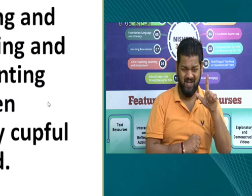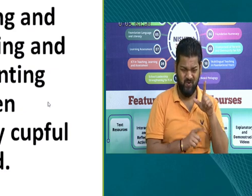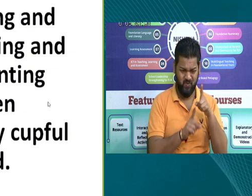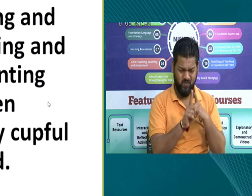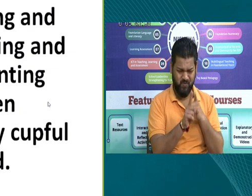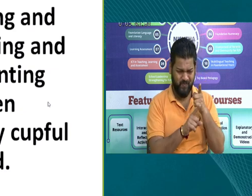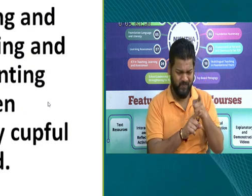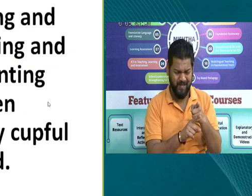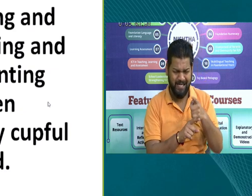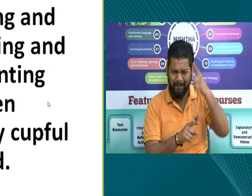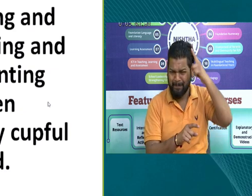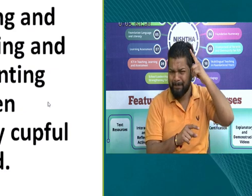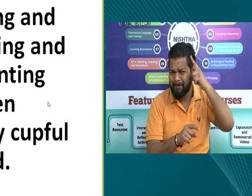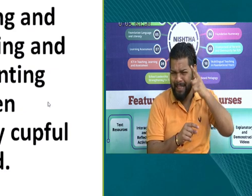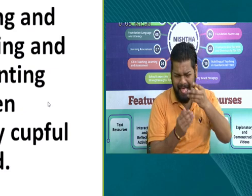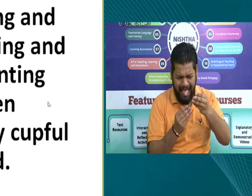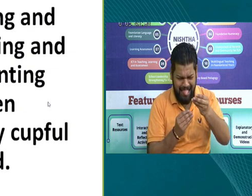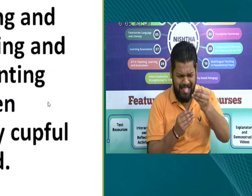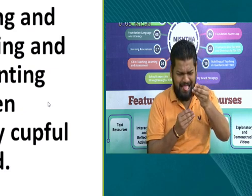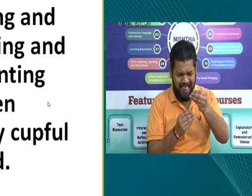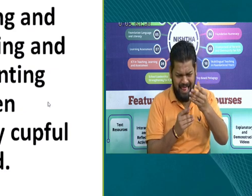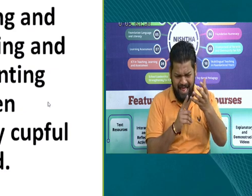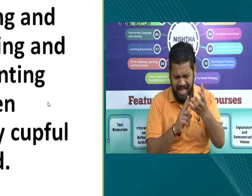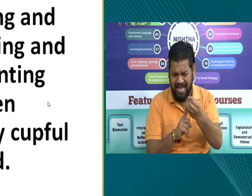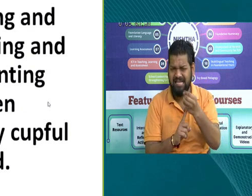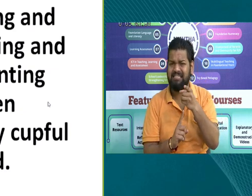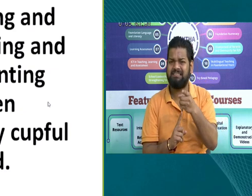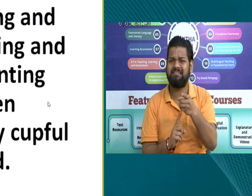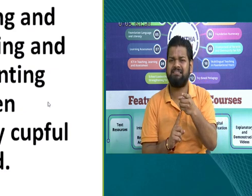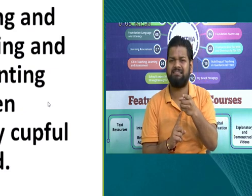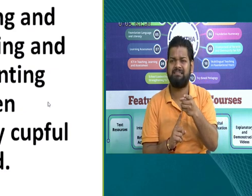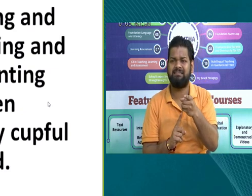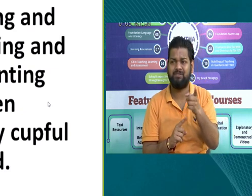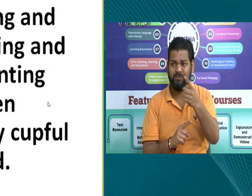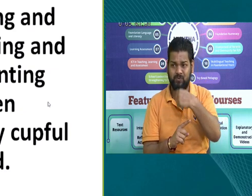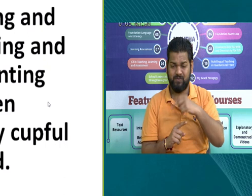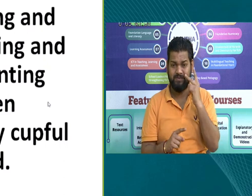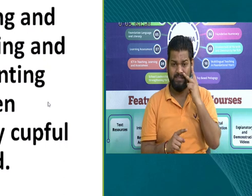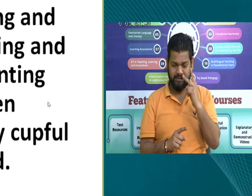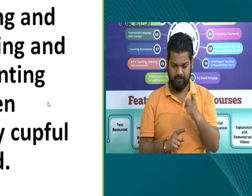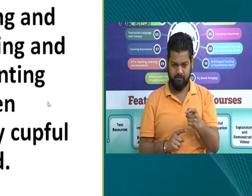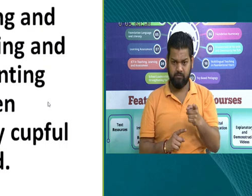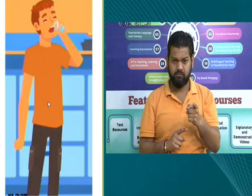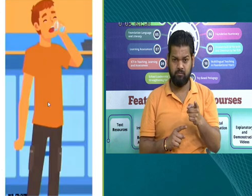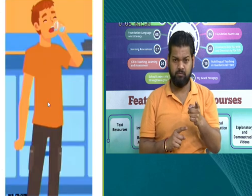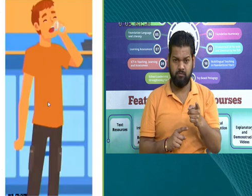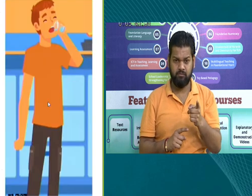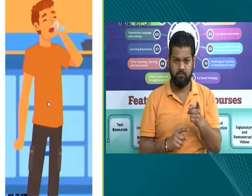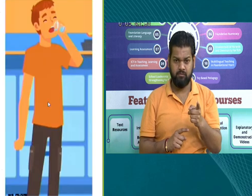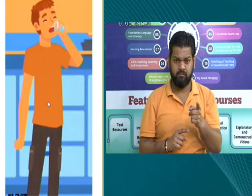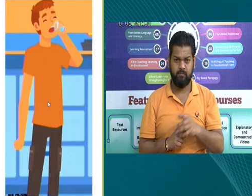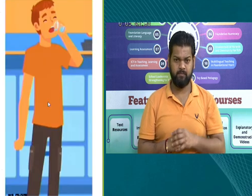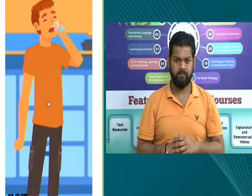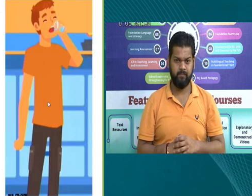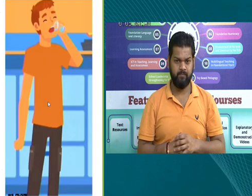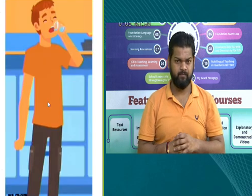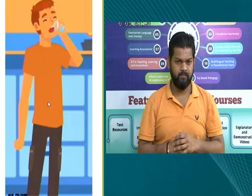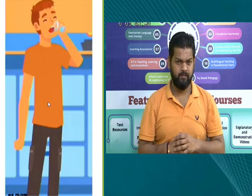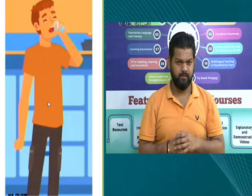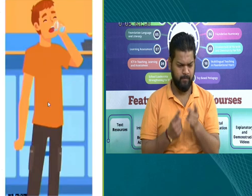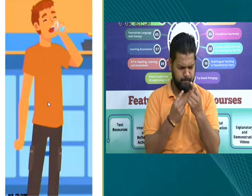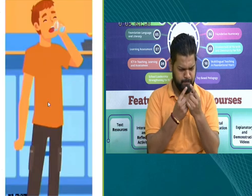liquid. As we got a different kind of product in our beaker, so he was able to invent